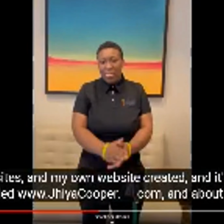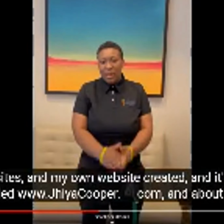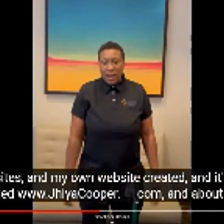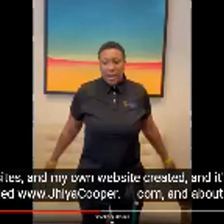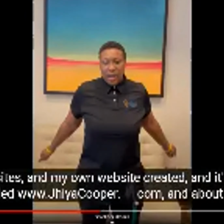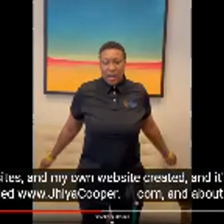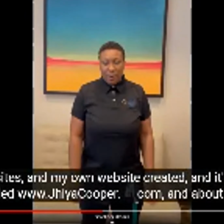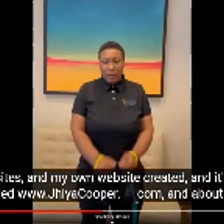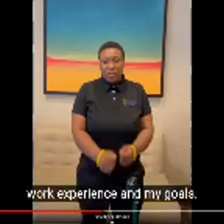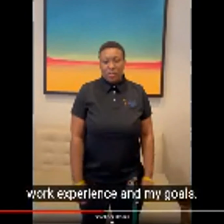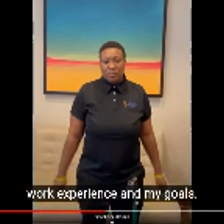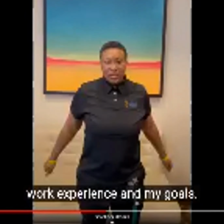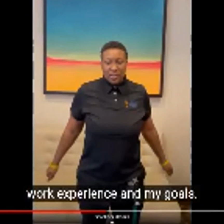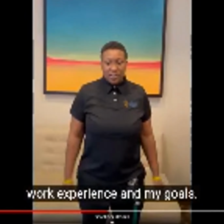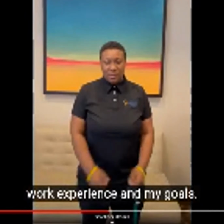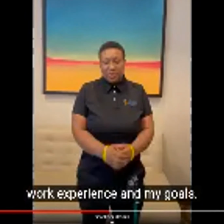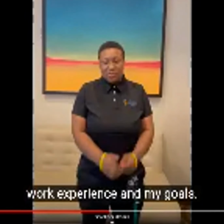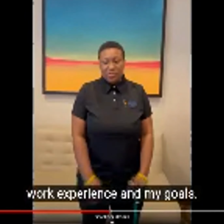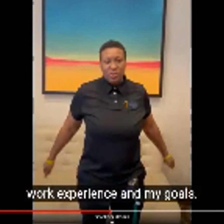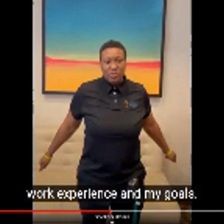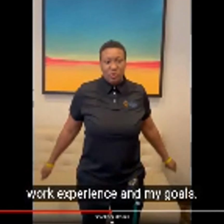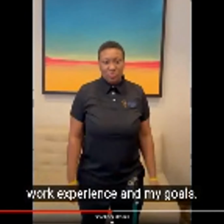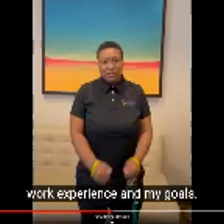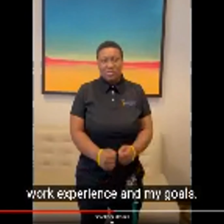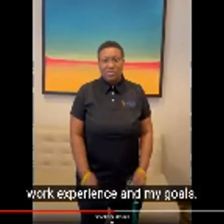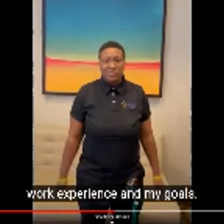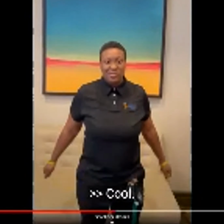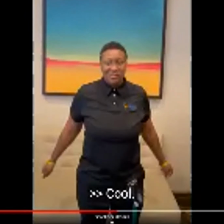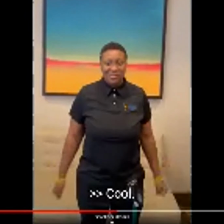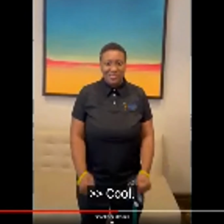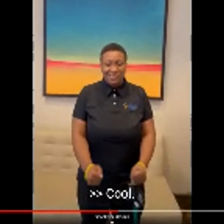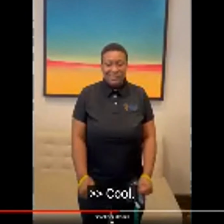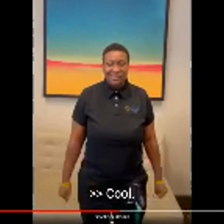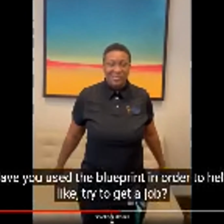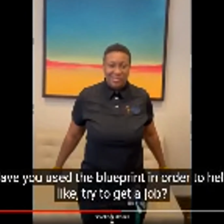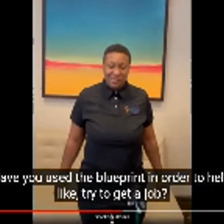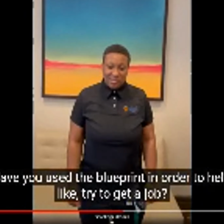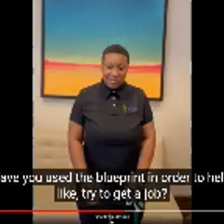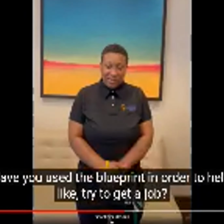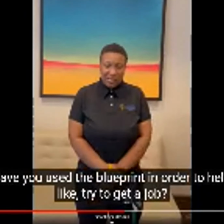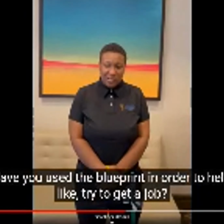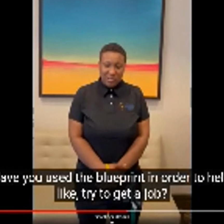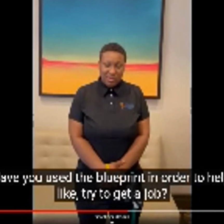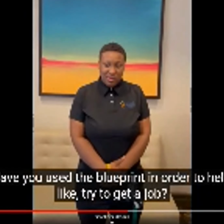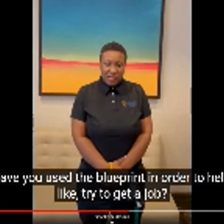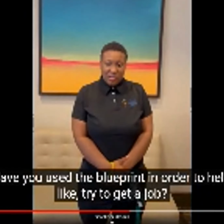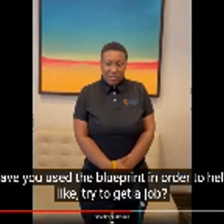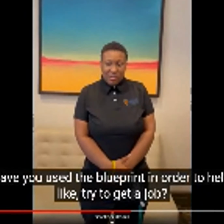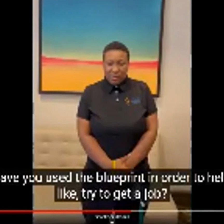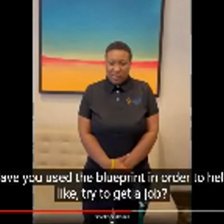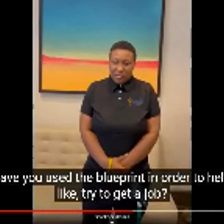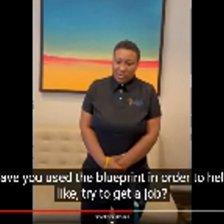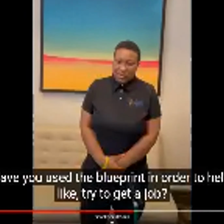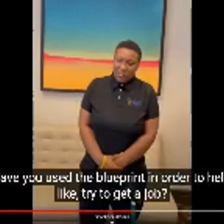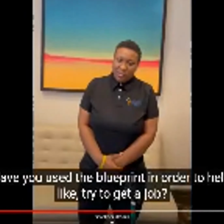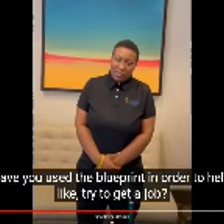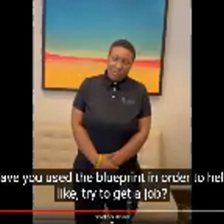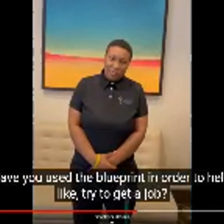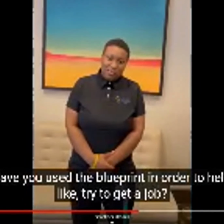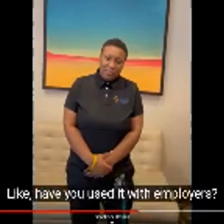www.jaiCooper.weebly.com, and by my work experience and my strengths and my goals. Cool. Have you used the blueprint in order to help